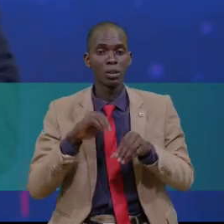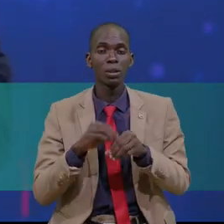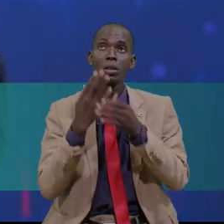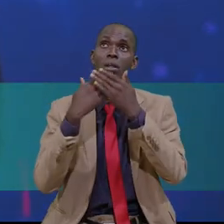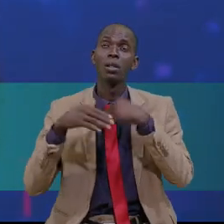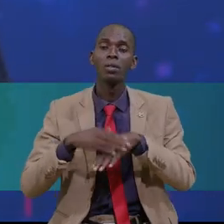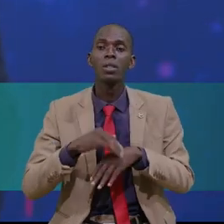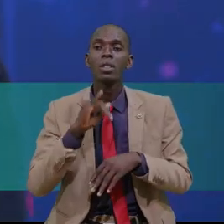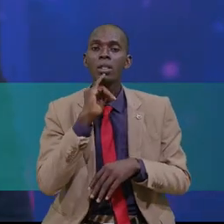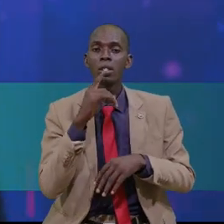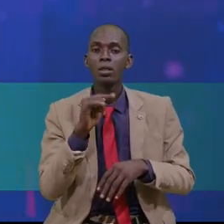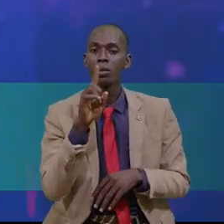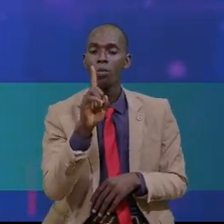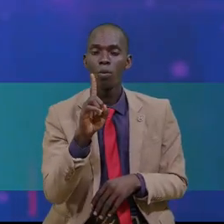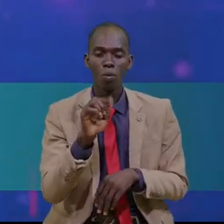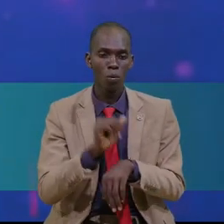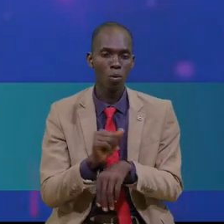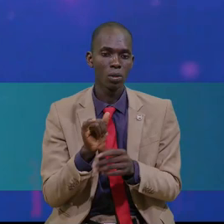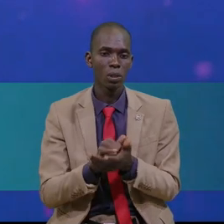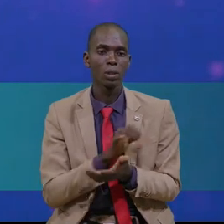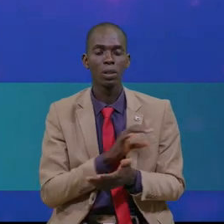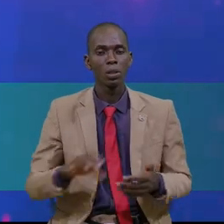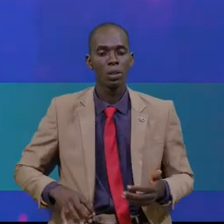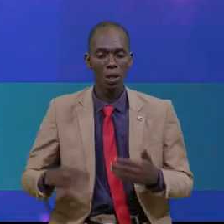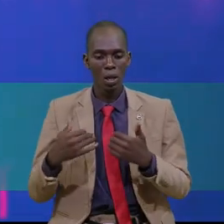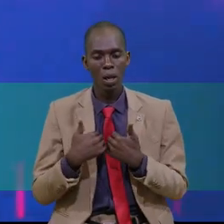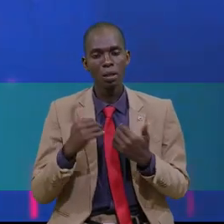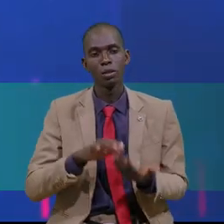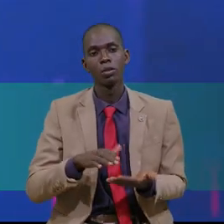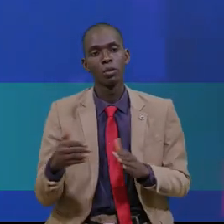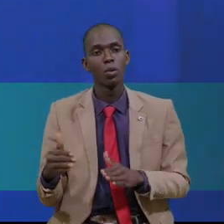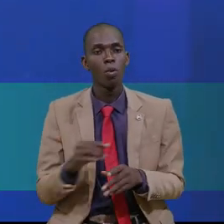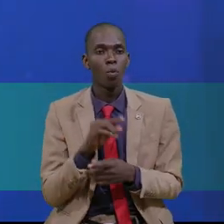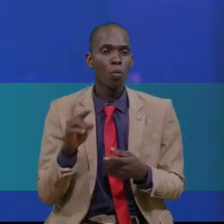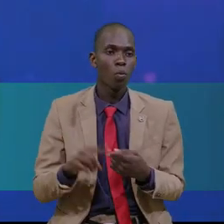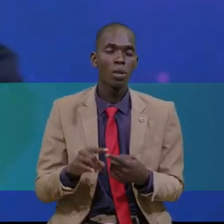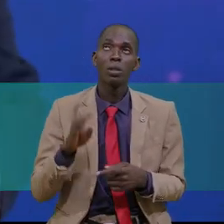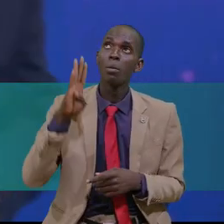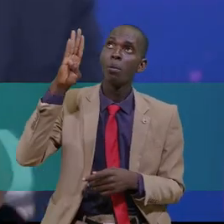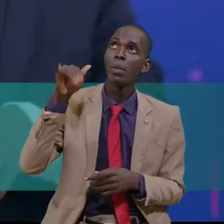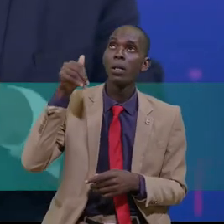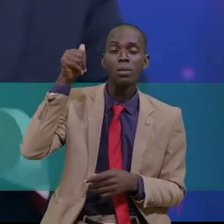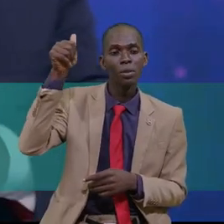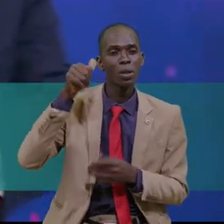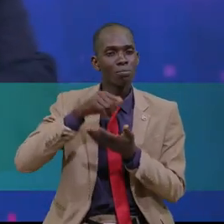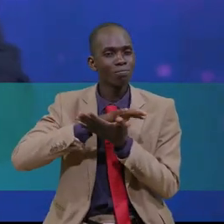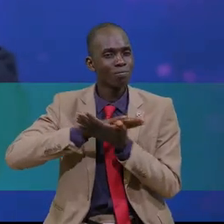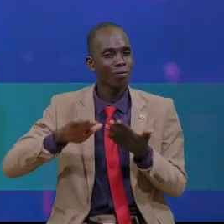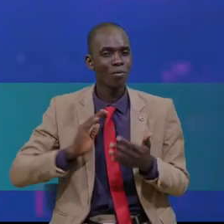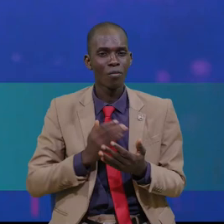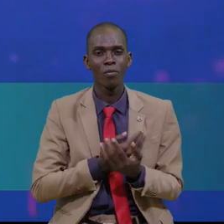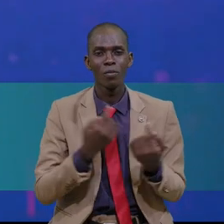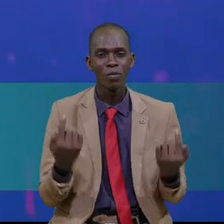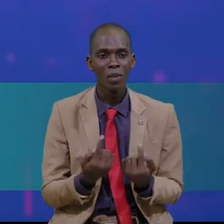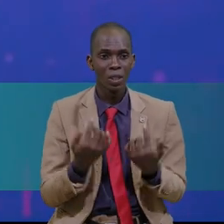has done. When he had by himself purged our sins, and now he